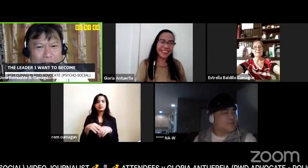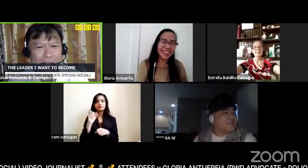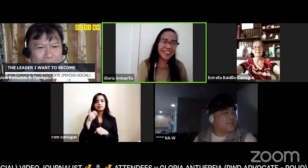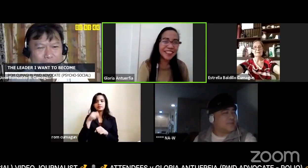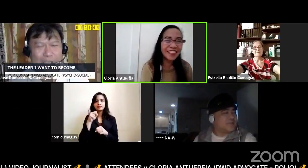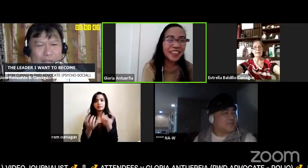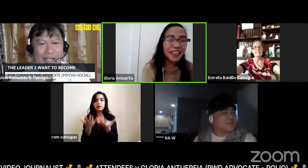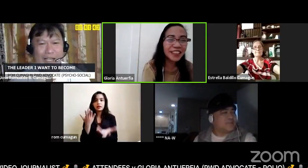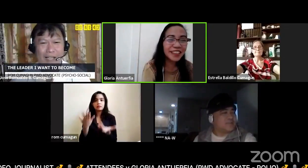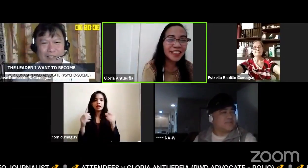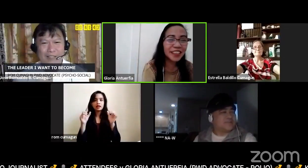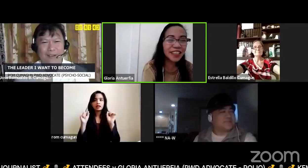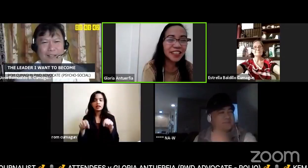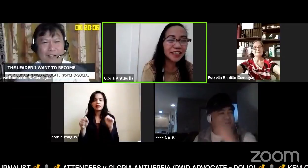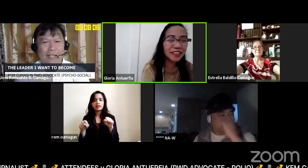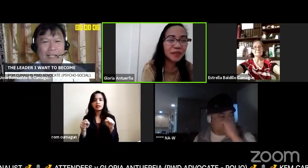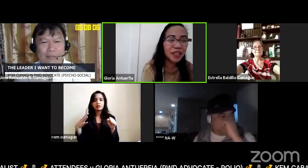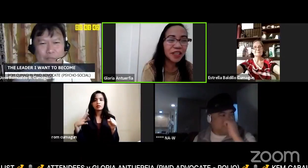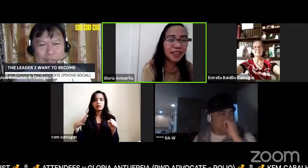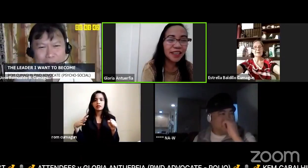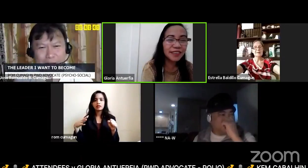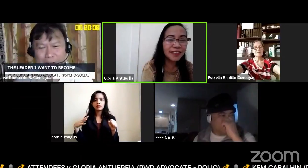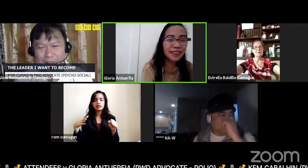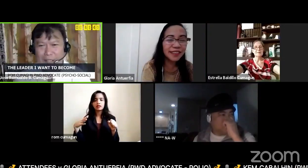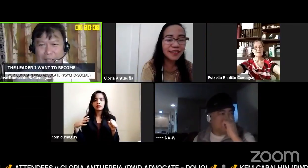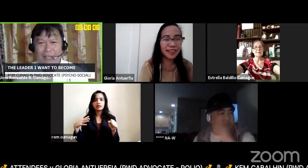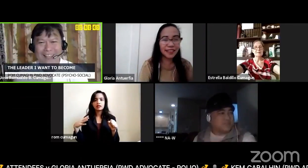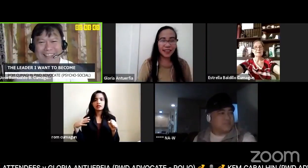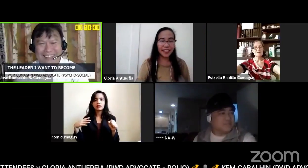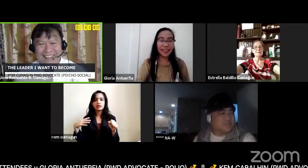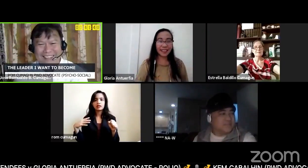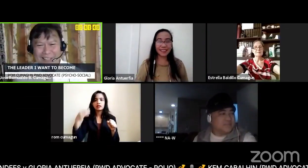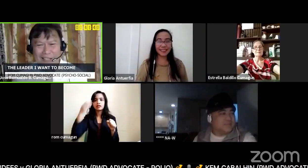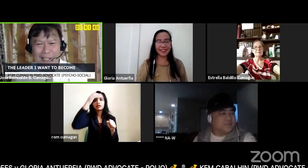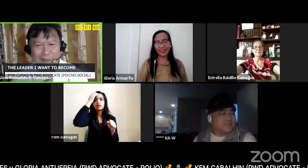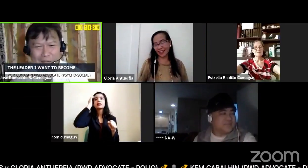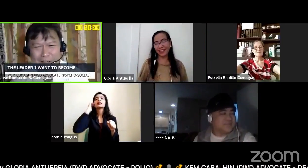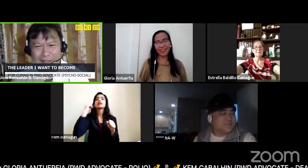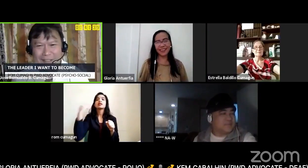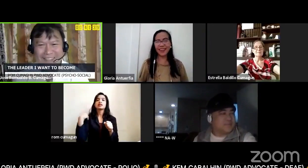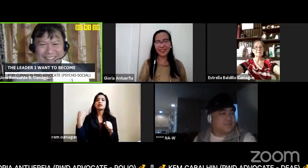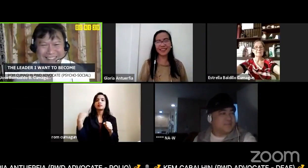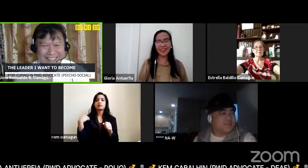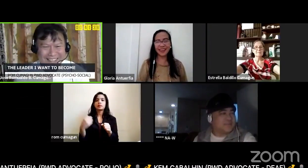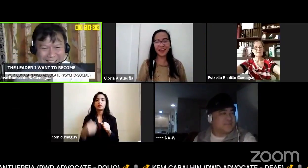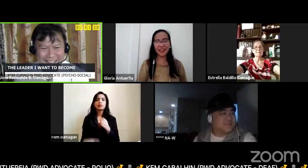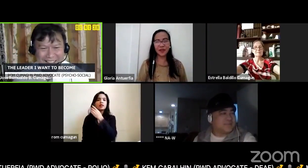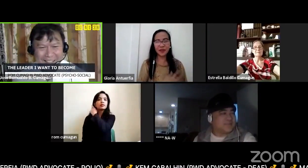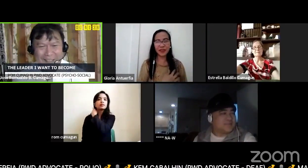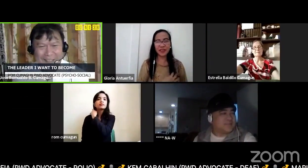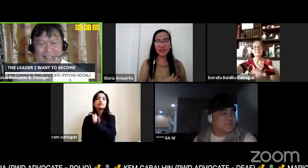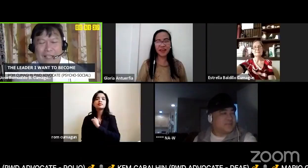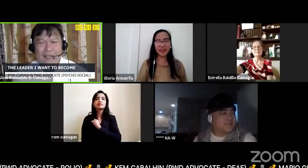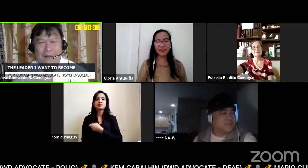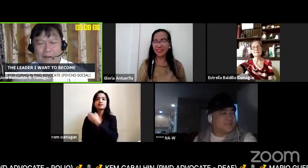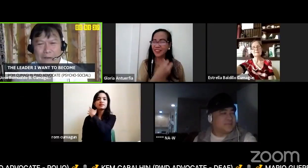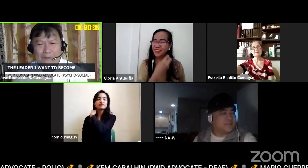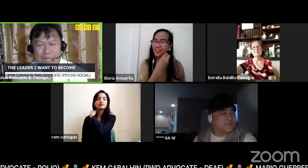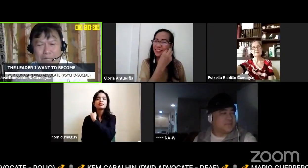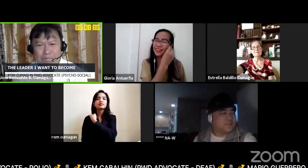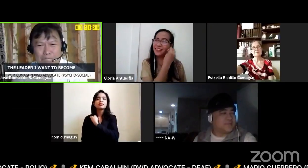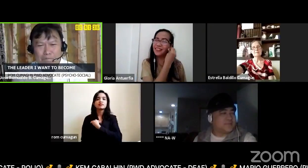will mute Gloria. Ayan, di pa naman kailangan si Gloria. Okay, nakamute ka, Glo. Thank you, Mario.